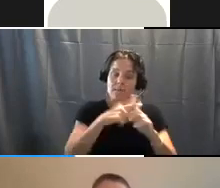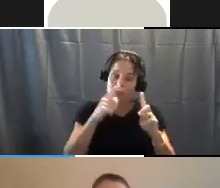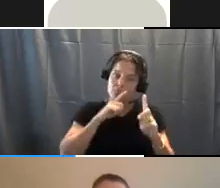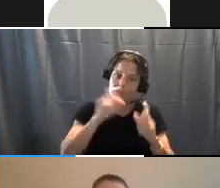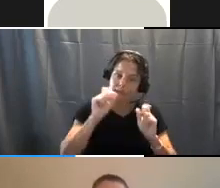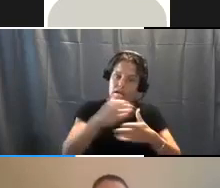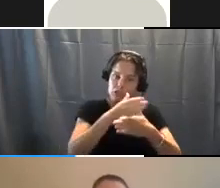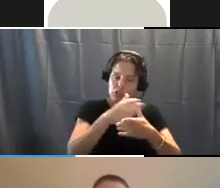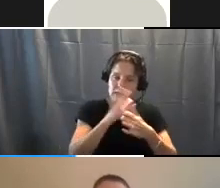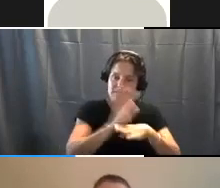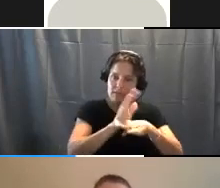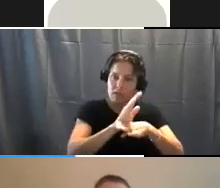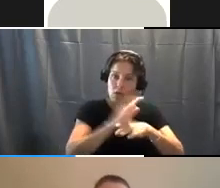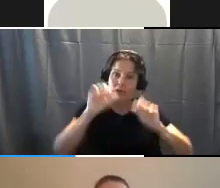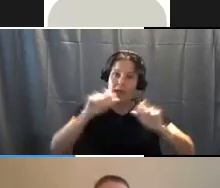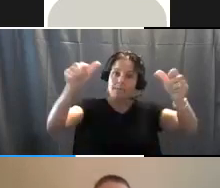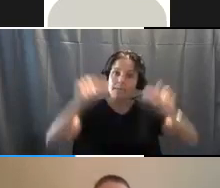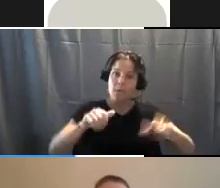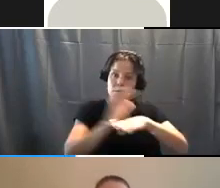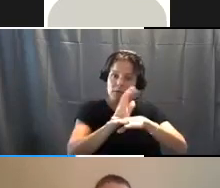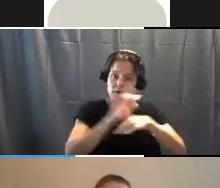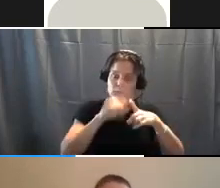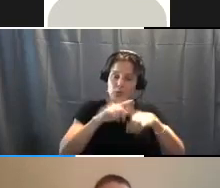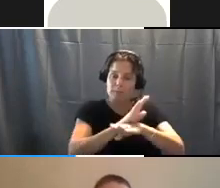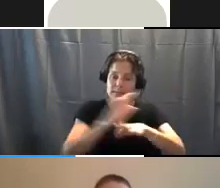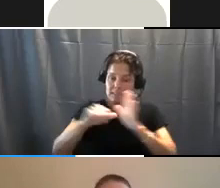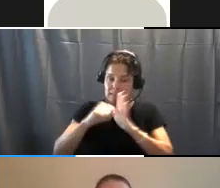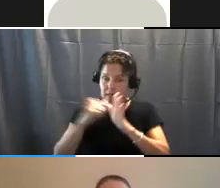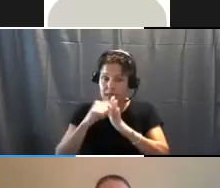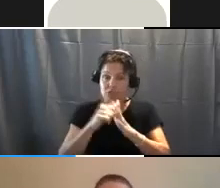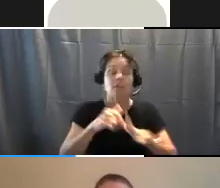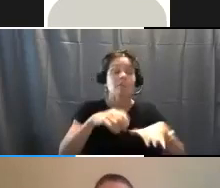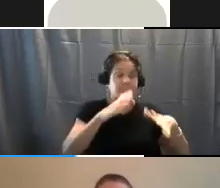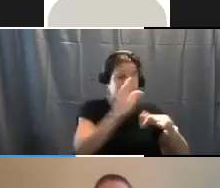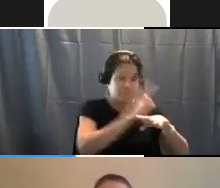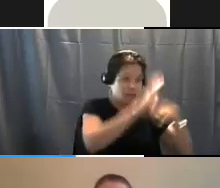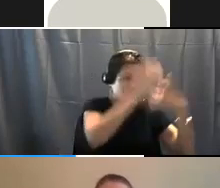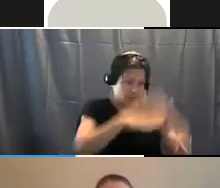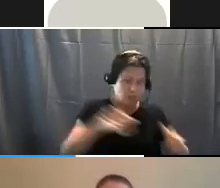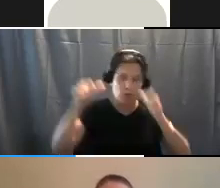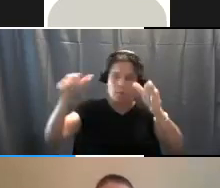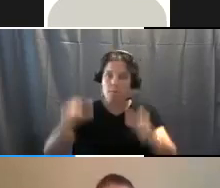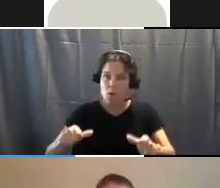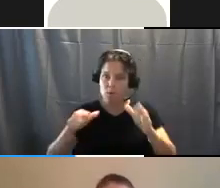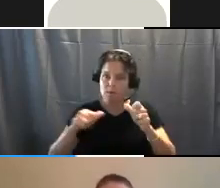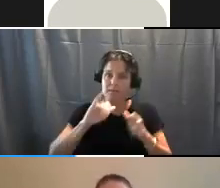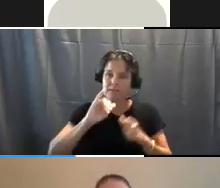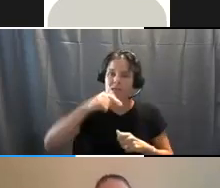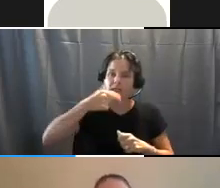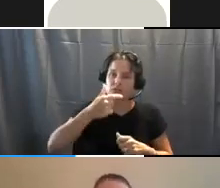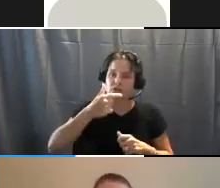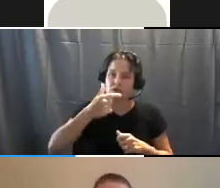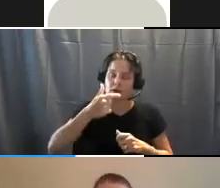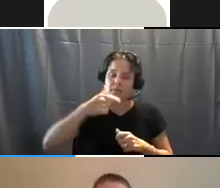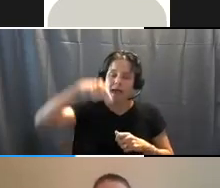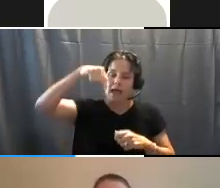Facebook, you can do this by posting the video to your business page after the event. And on Instagram, look for the arrow pointing down when you